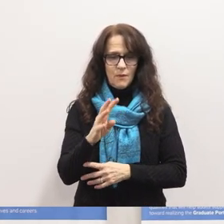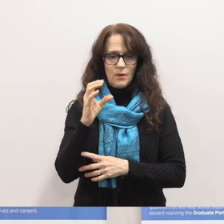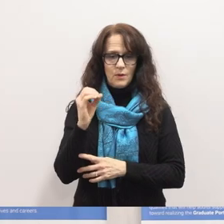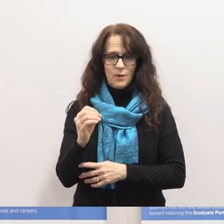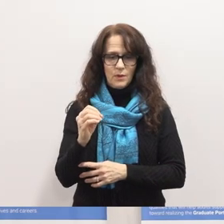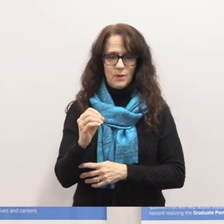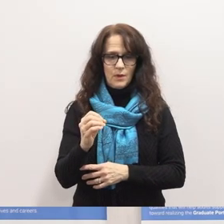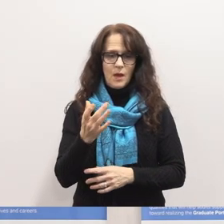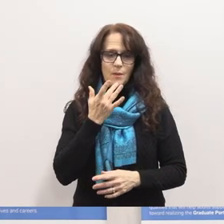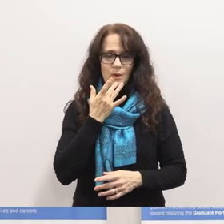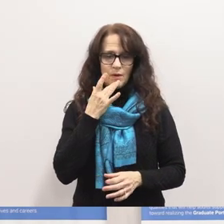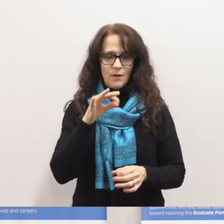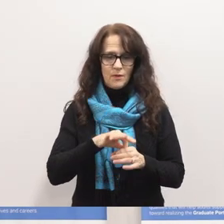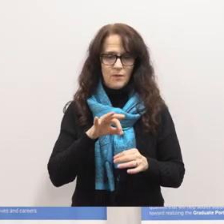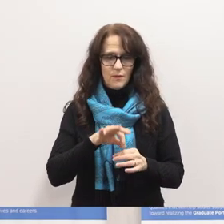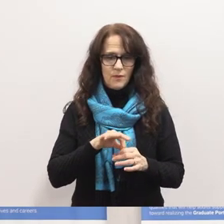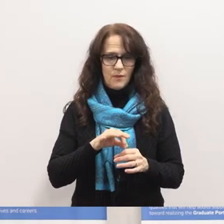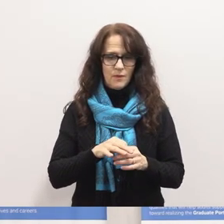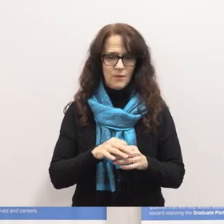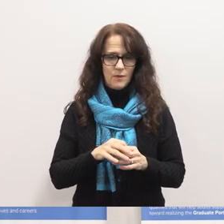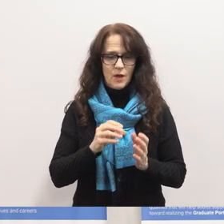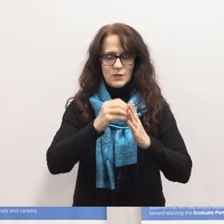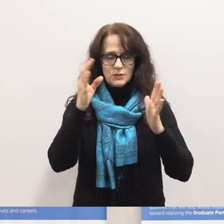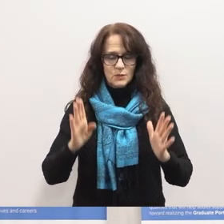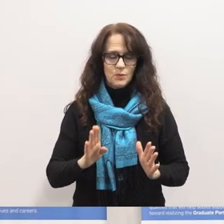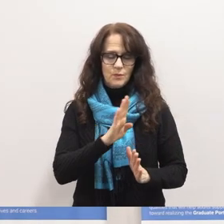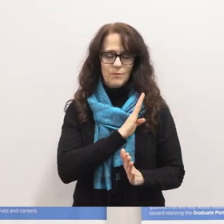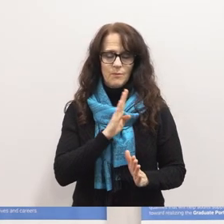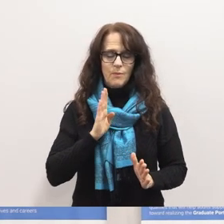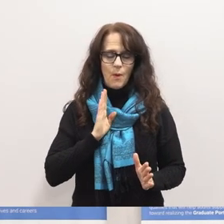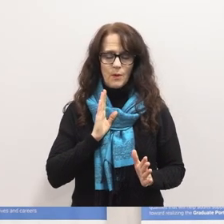with a preferential vote from our student board member.